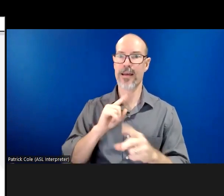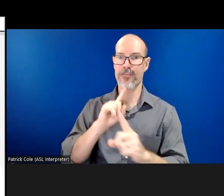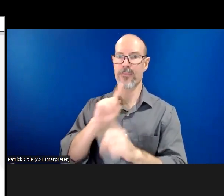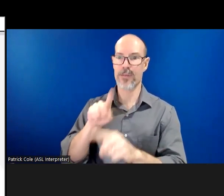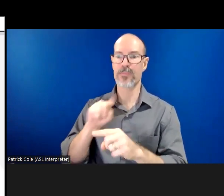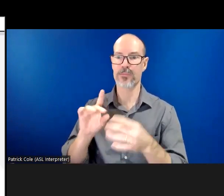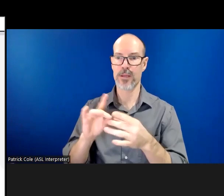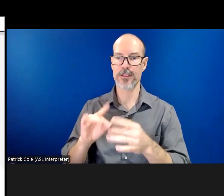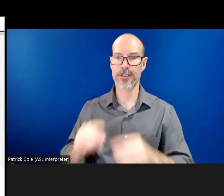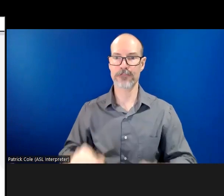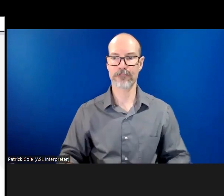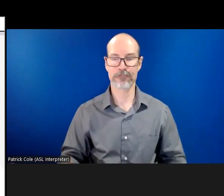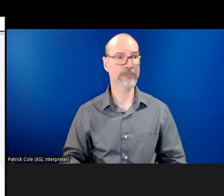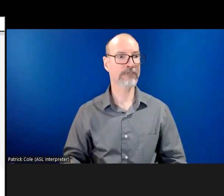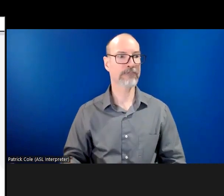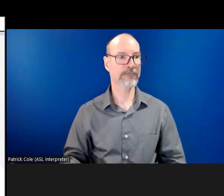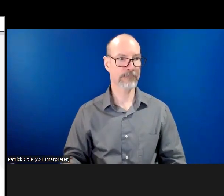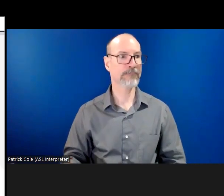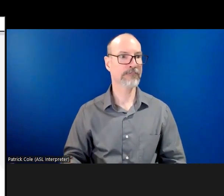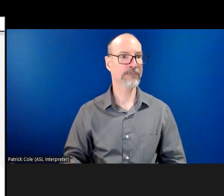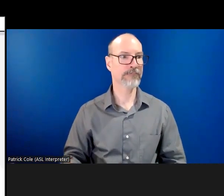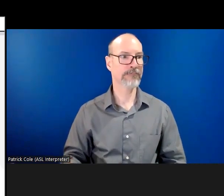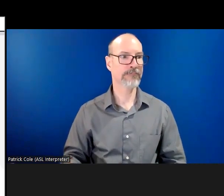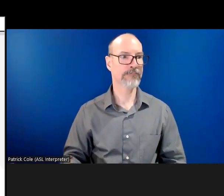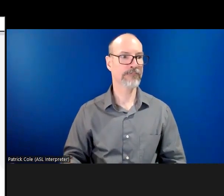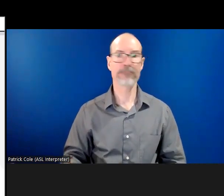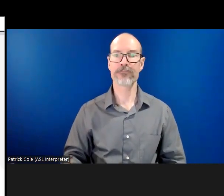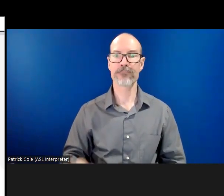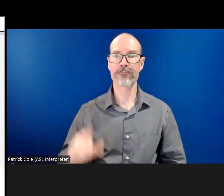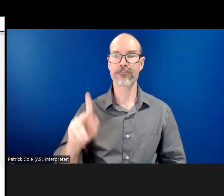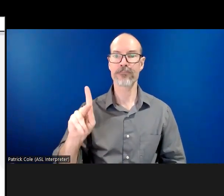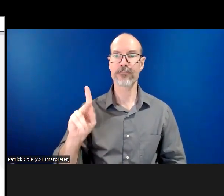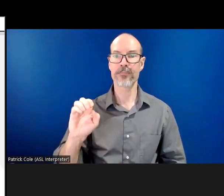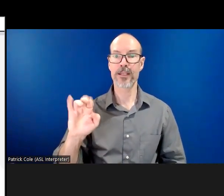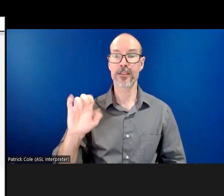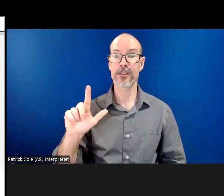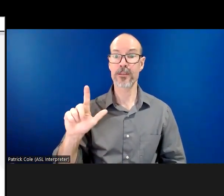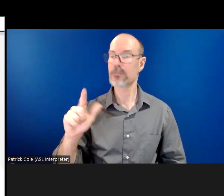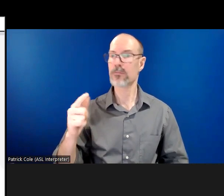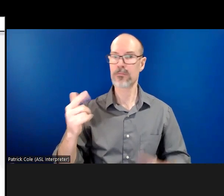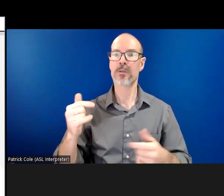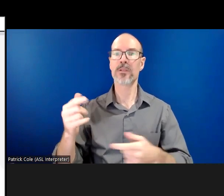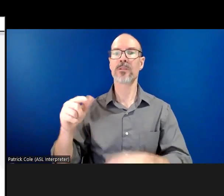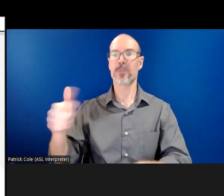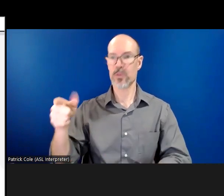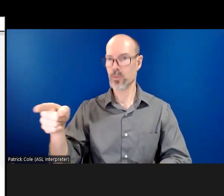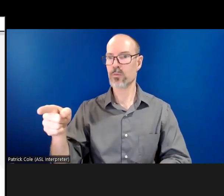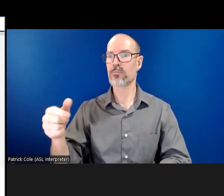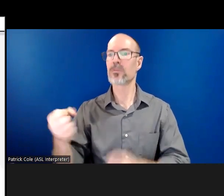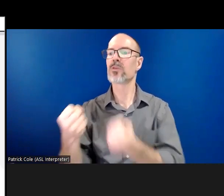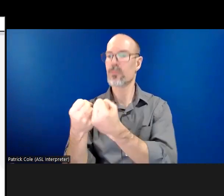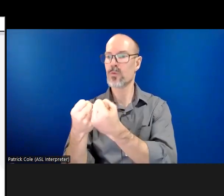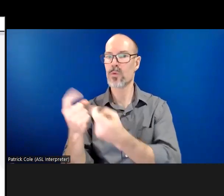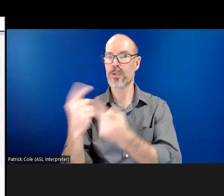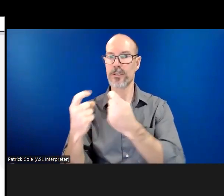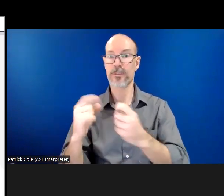into response to questions or comments. So Kessel, I'll hand it to you if you can help me facilitate the questions. Great, thank